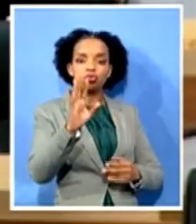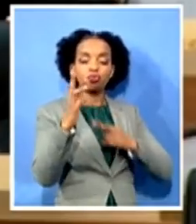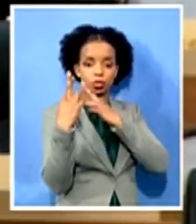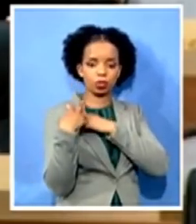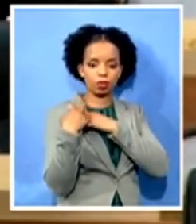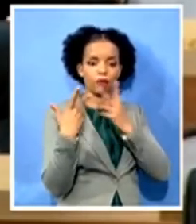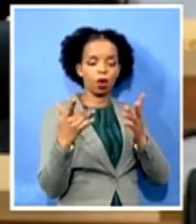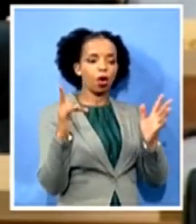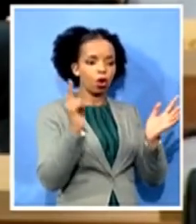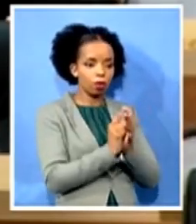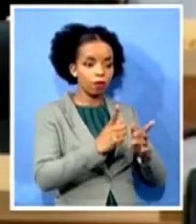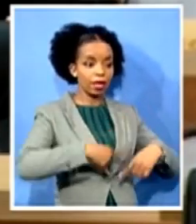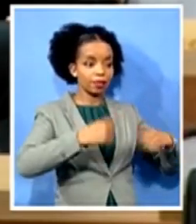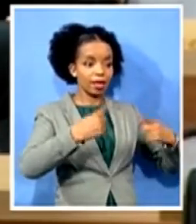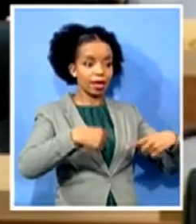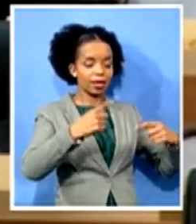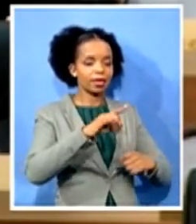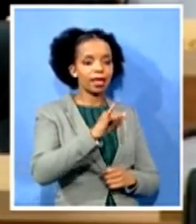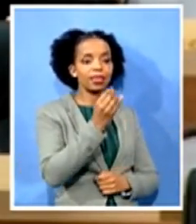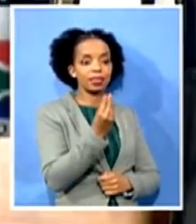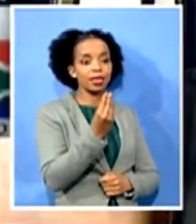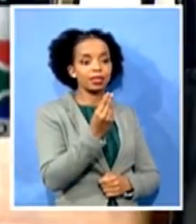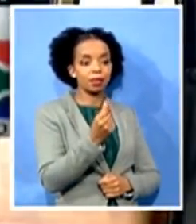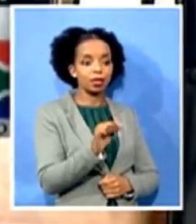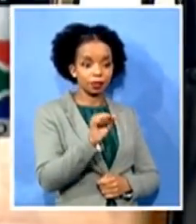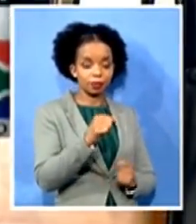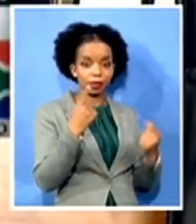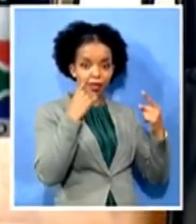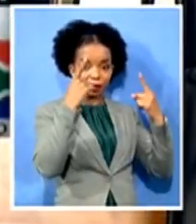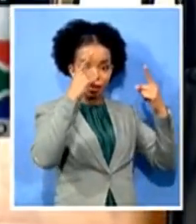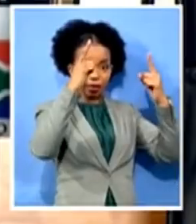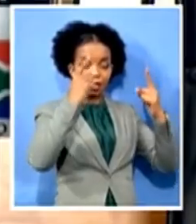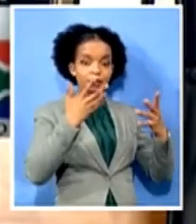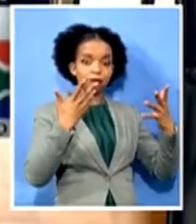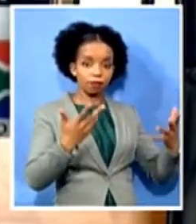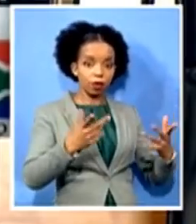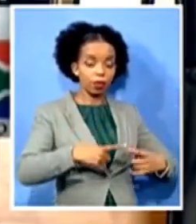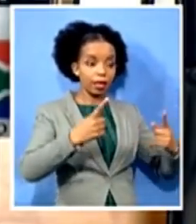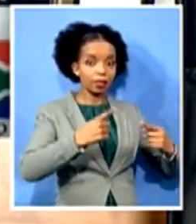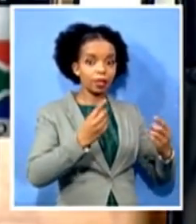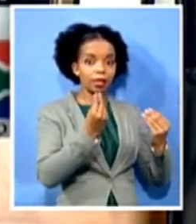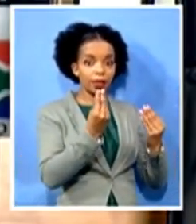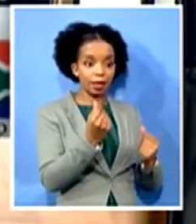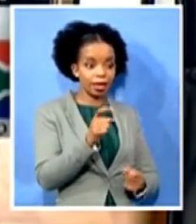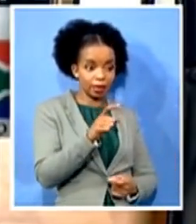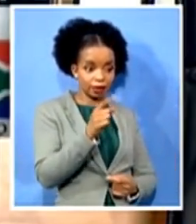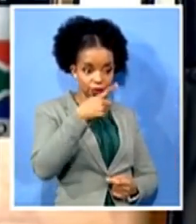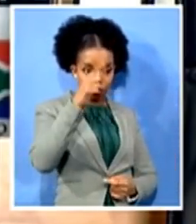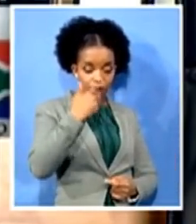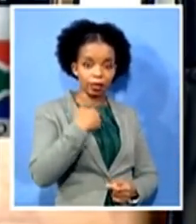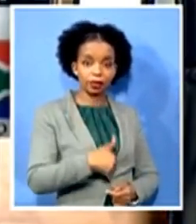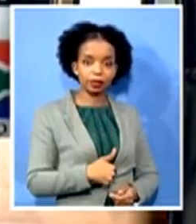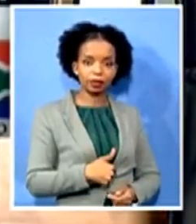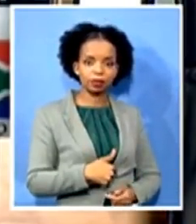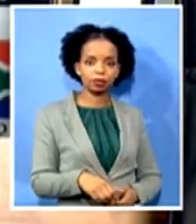efficient and successful expenditure of that money, correct? My duty, according to the law, Chair, was